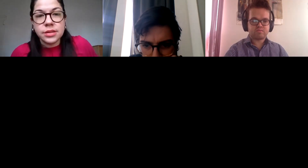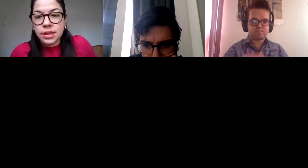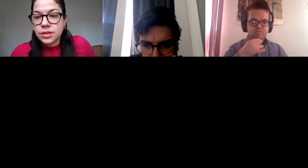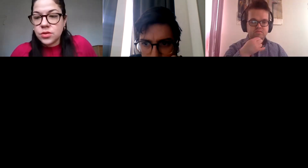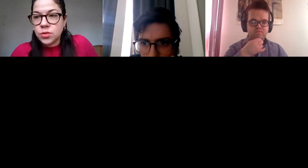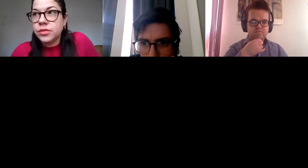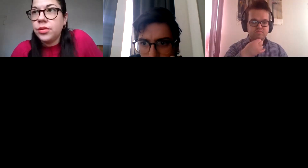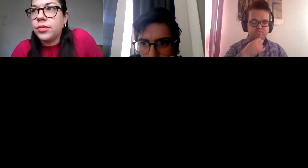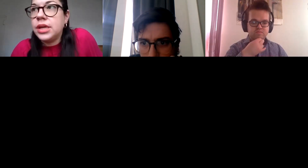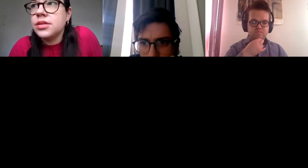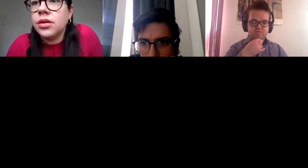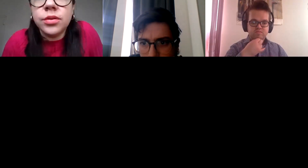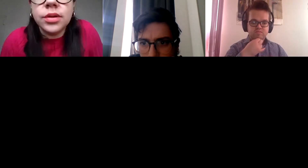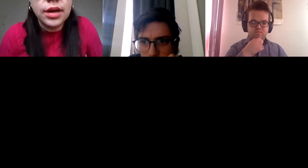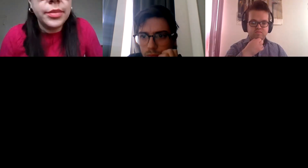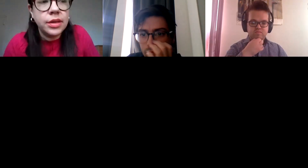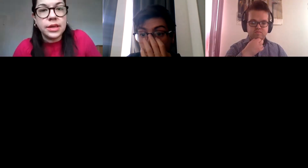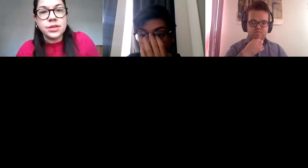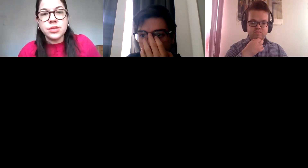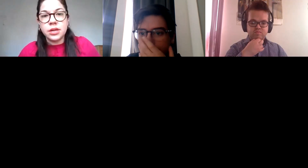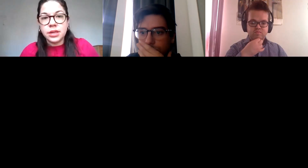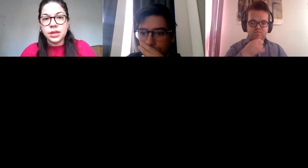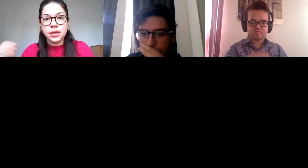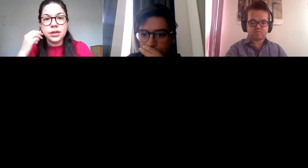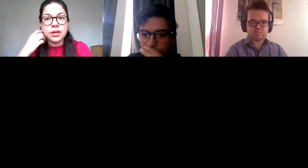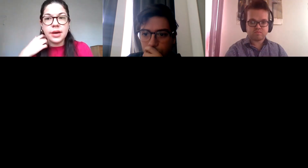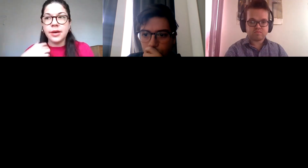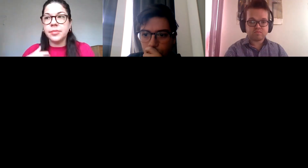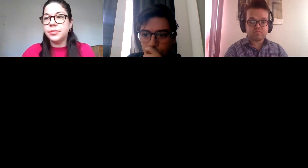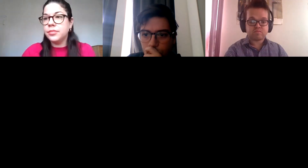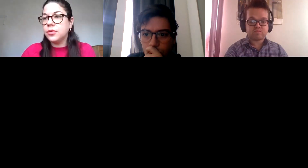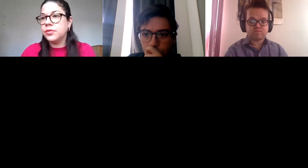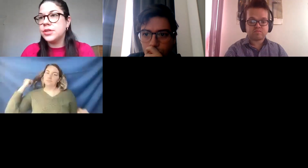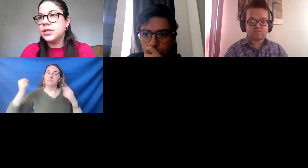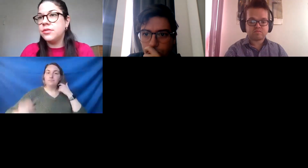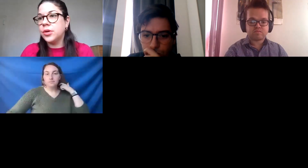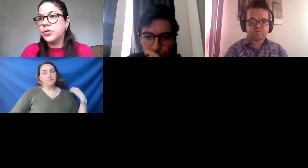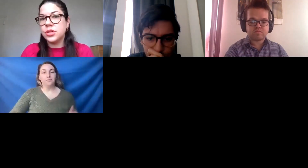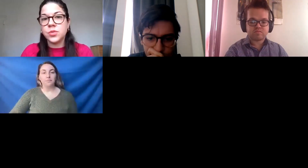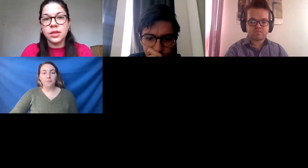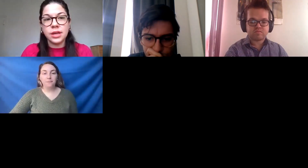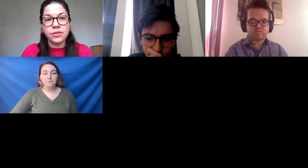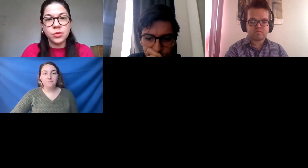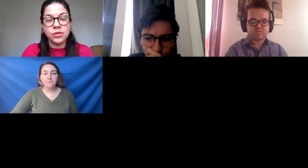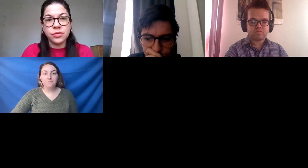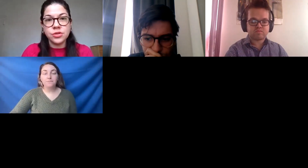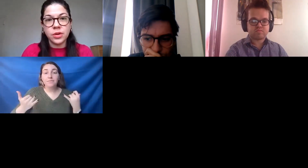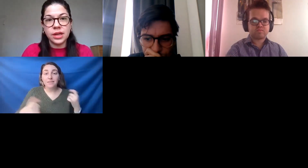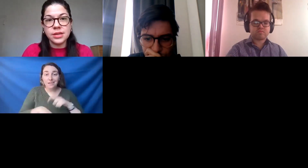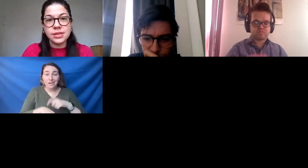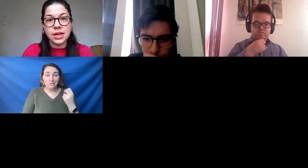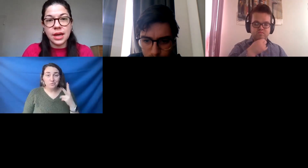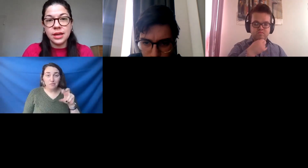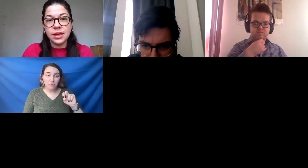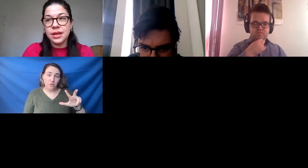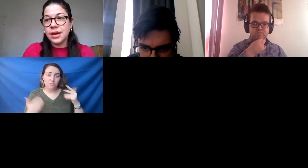All right, it looks like it's 12:03, so I'm going to get started here. First and foremost, I just want to thank everyone for